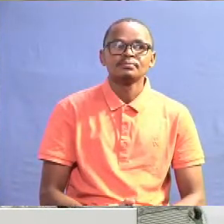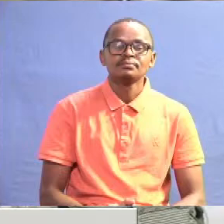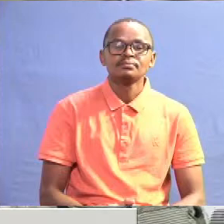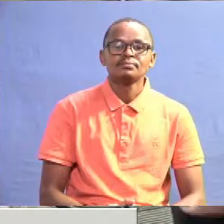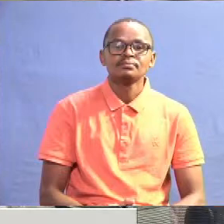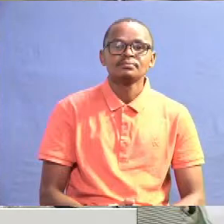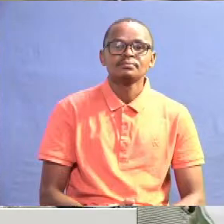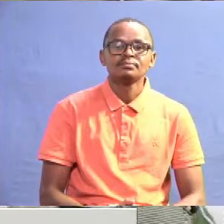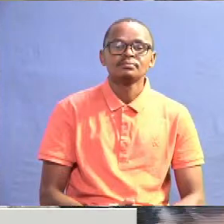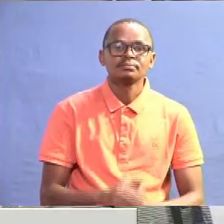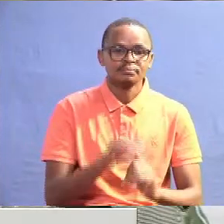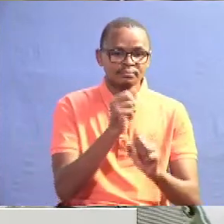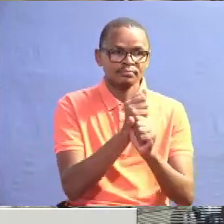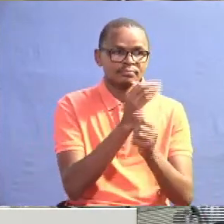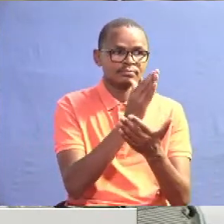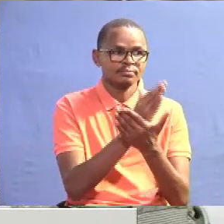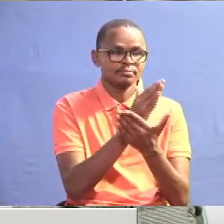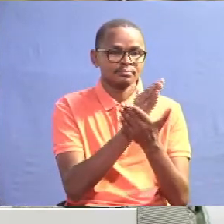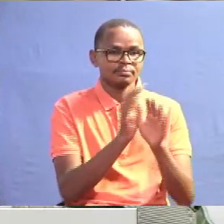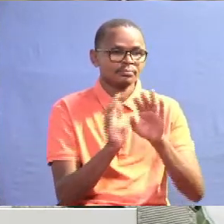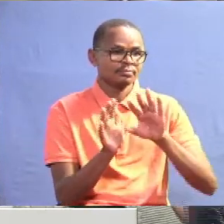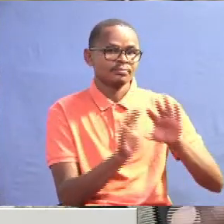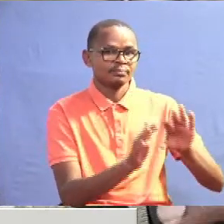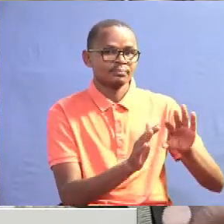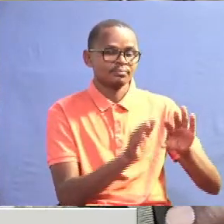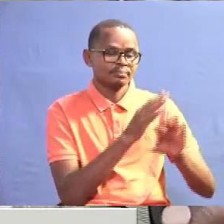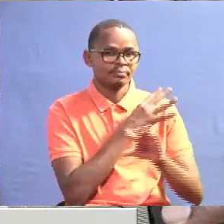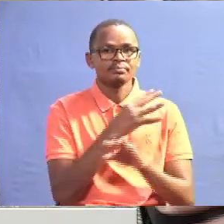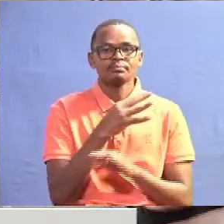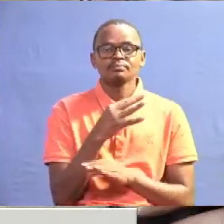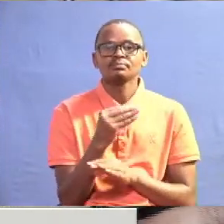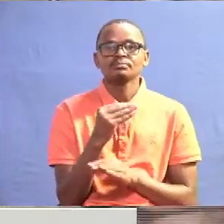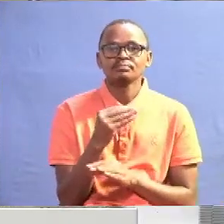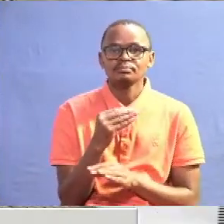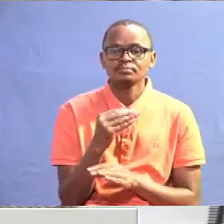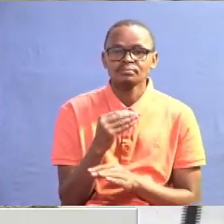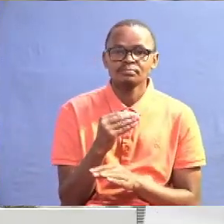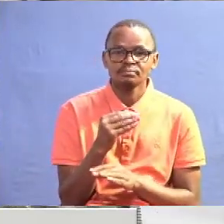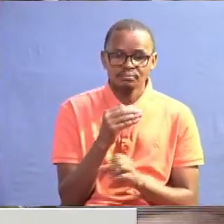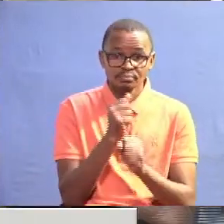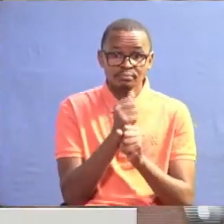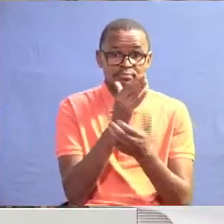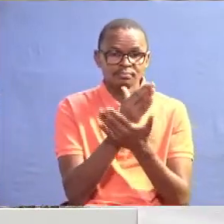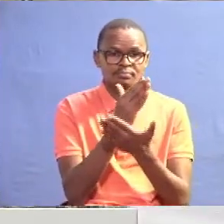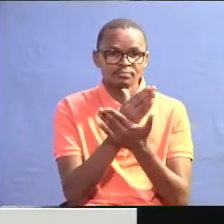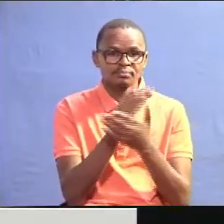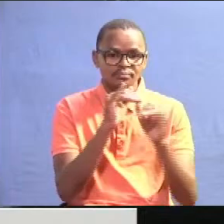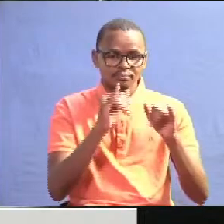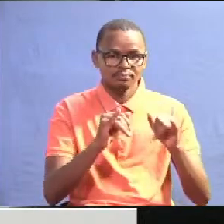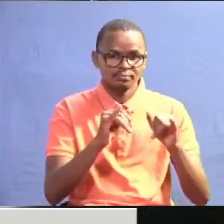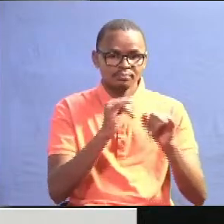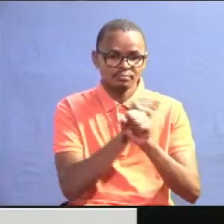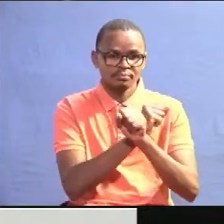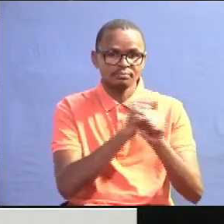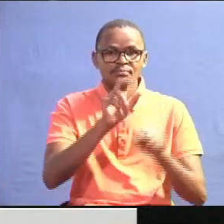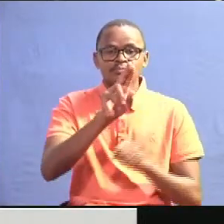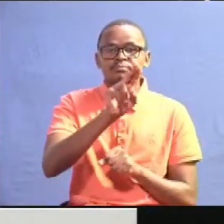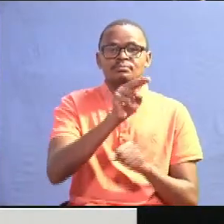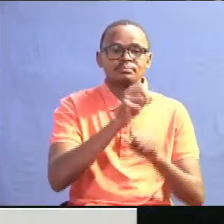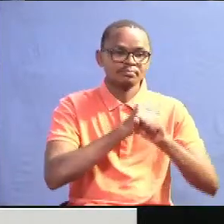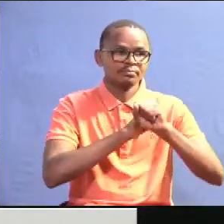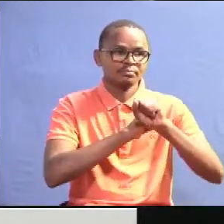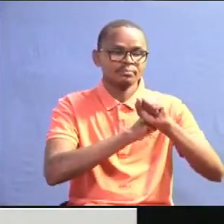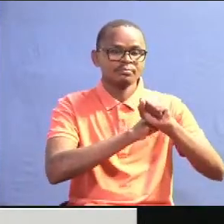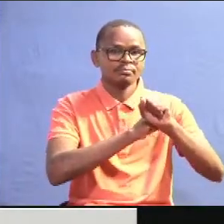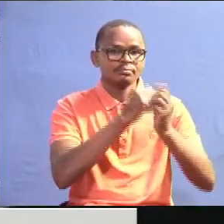Promptly to make sure that we push them away and we make sure that they stay safe. The UN-backed